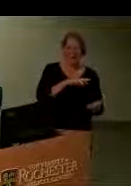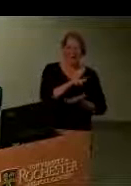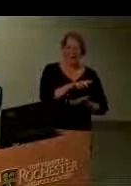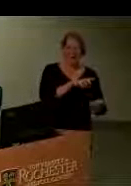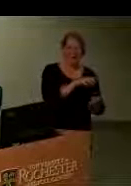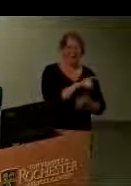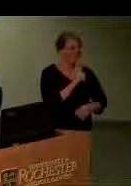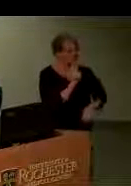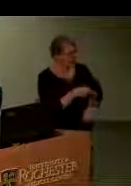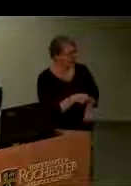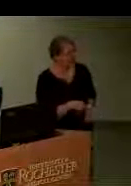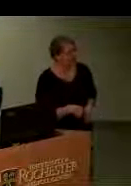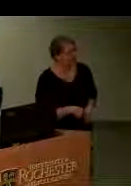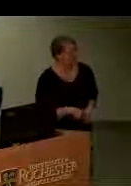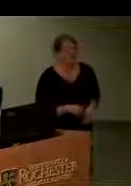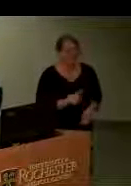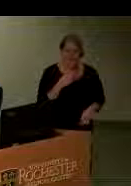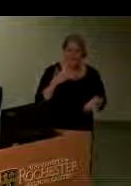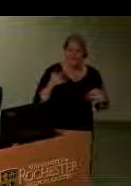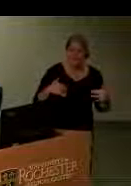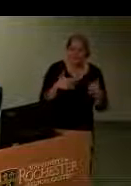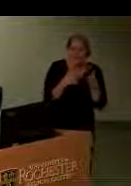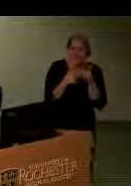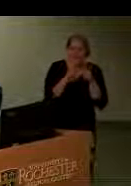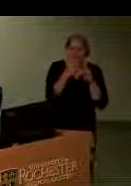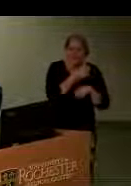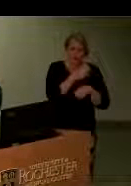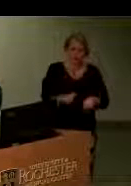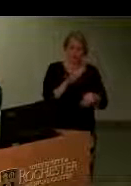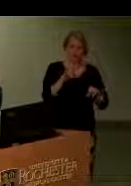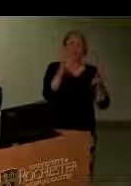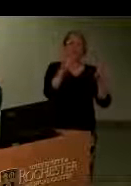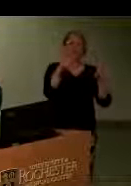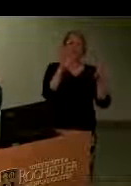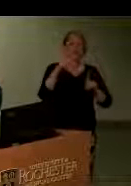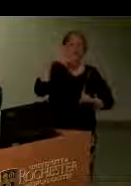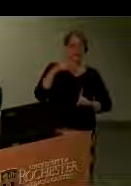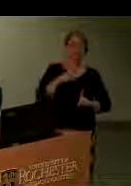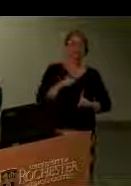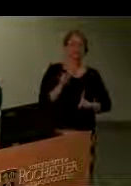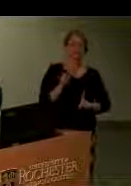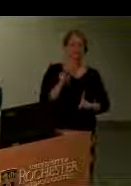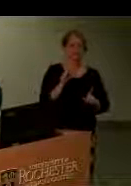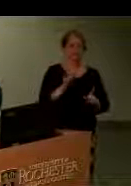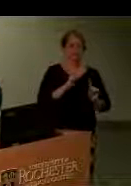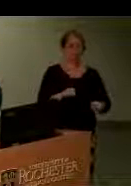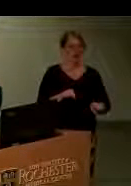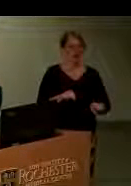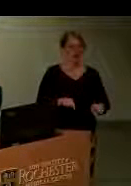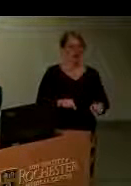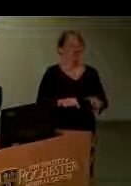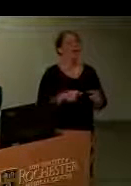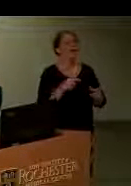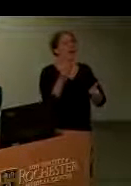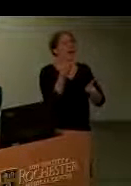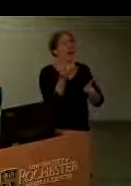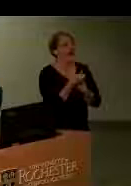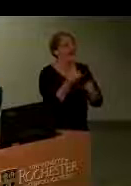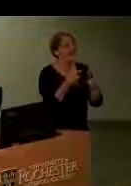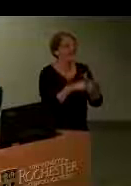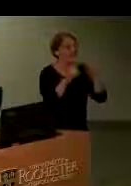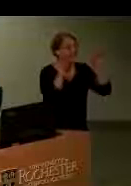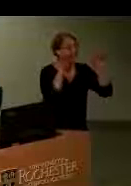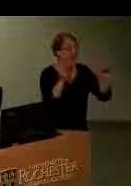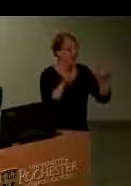I said, really? She says, despite the trip, I think this is where you should go. It then started snowing.